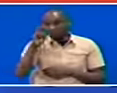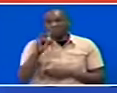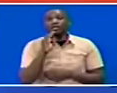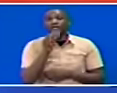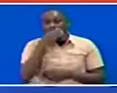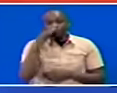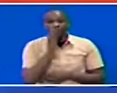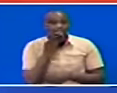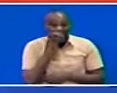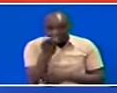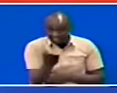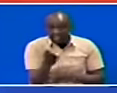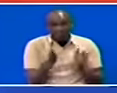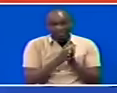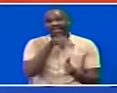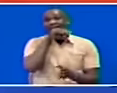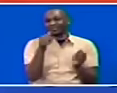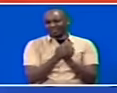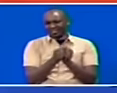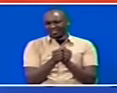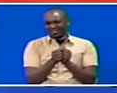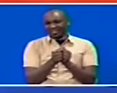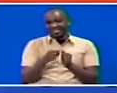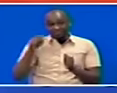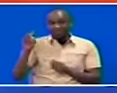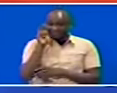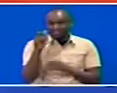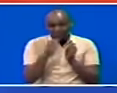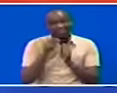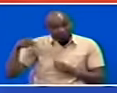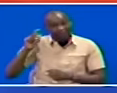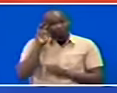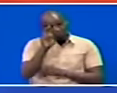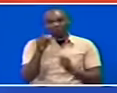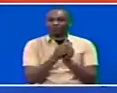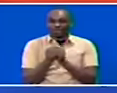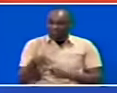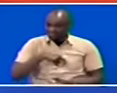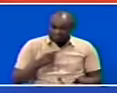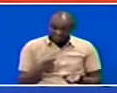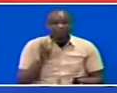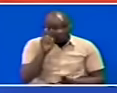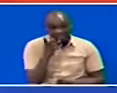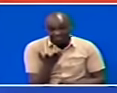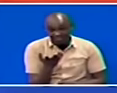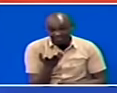Mudavadi na Raila wakiwa pamoja, si mliona? Mliona?